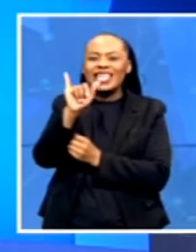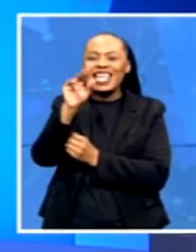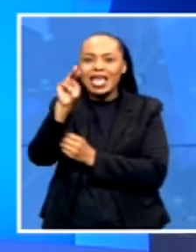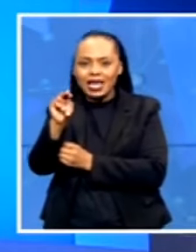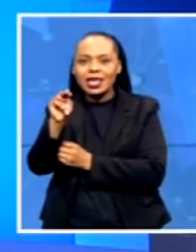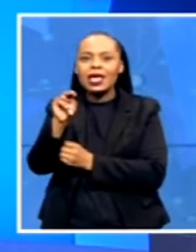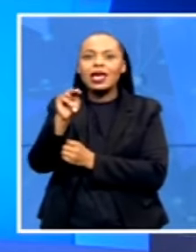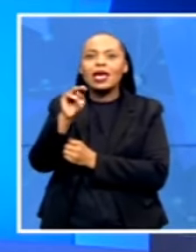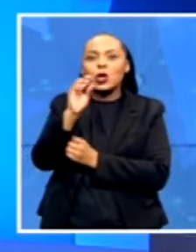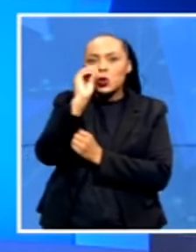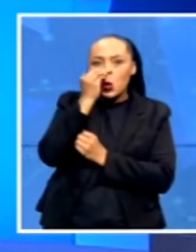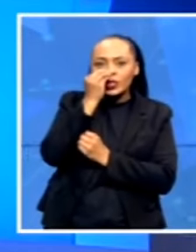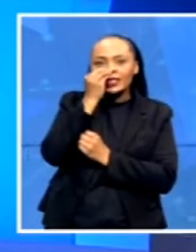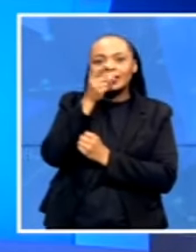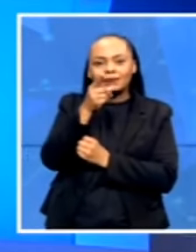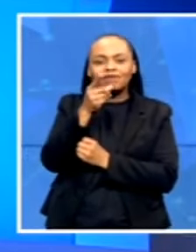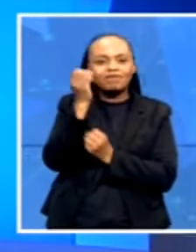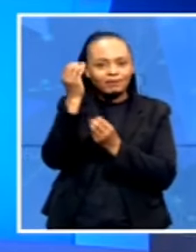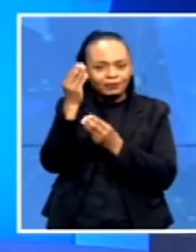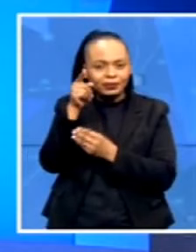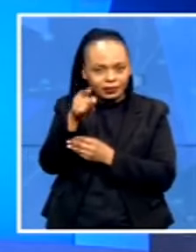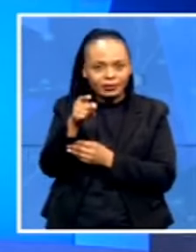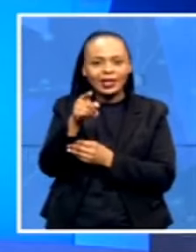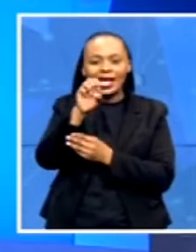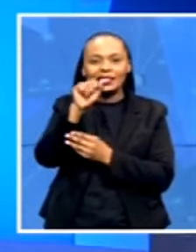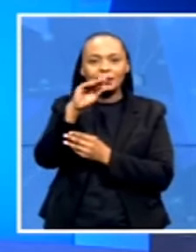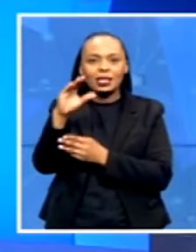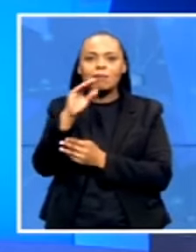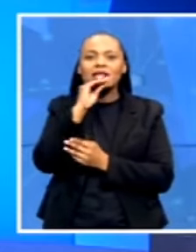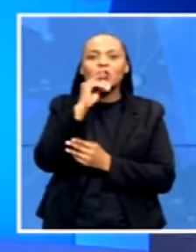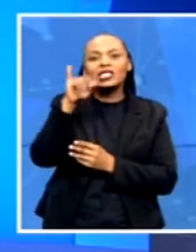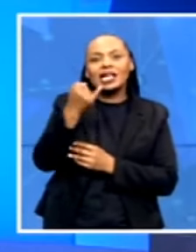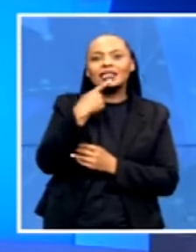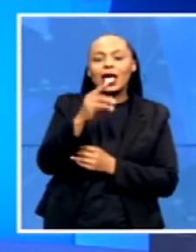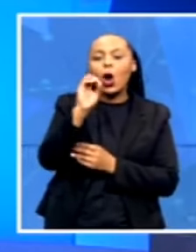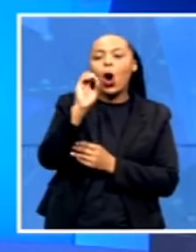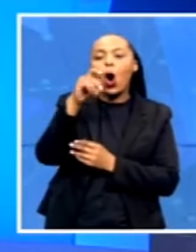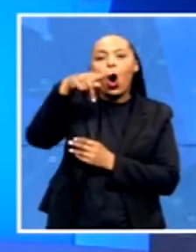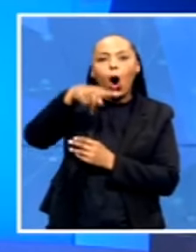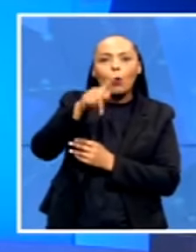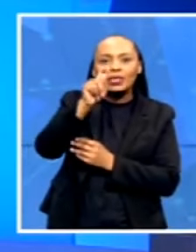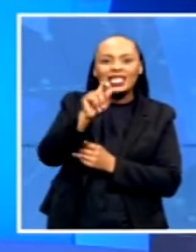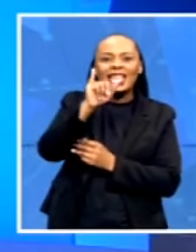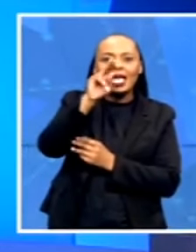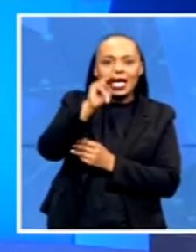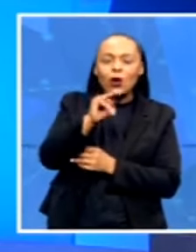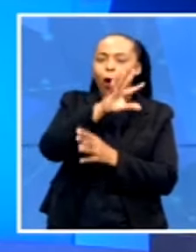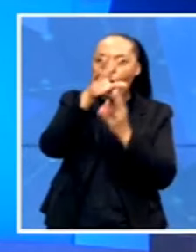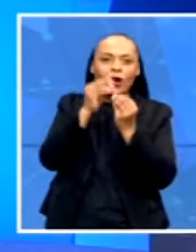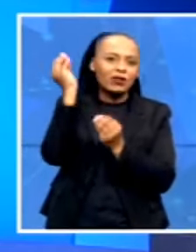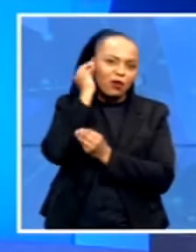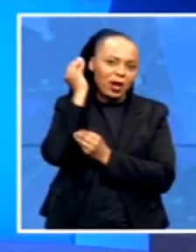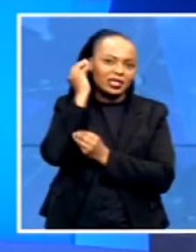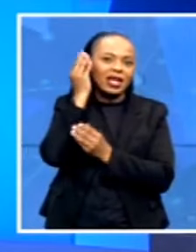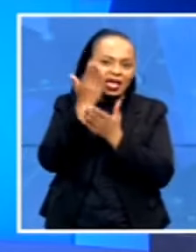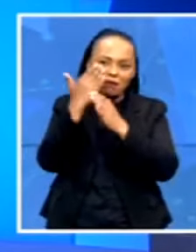Opt-in, no hyphen? Just opt-in. Opt-in. Just opt-in, and you'll get all that information straight 100%. To your mailbox. All right. And obviously, we're going to post all of these